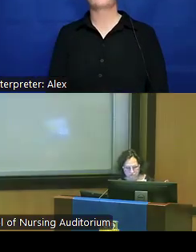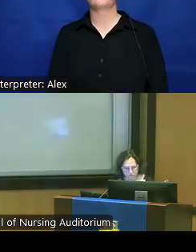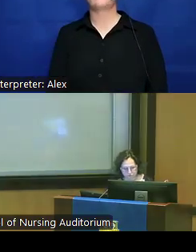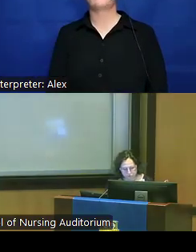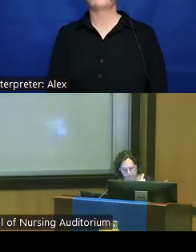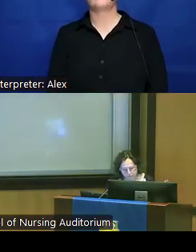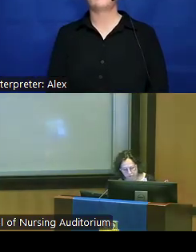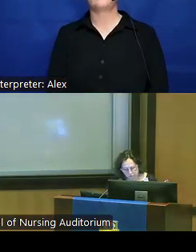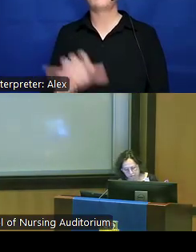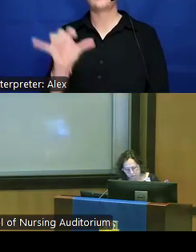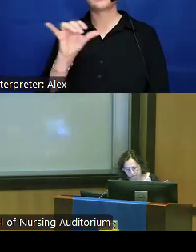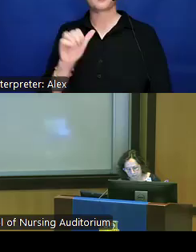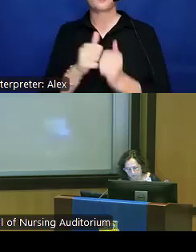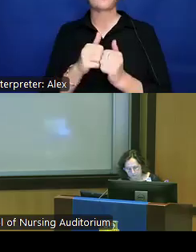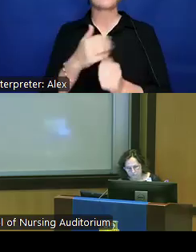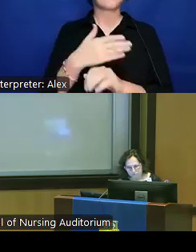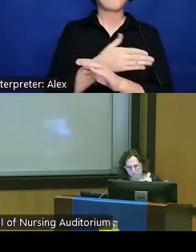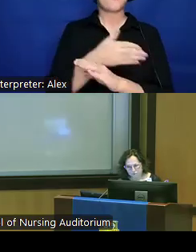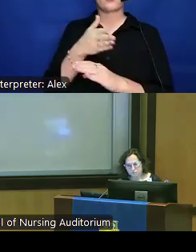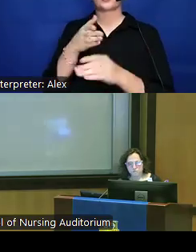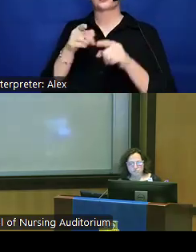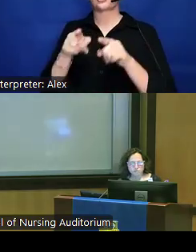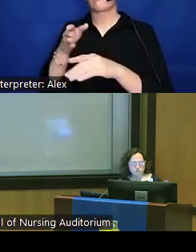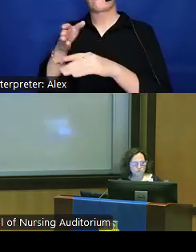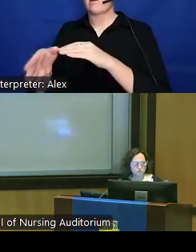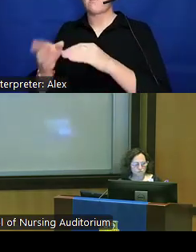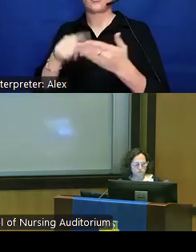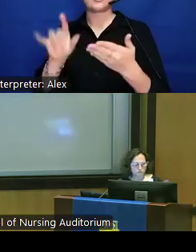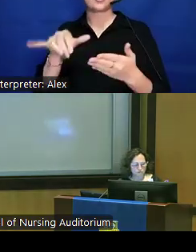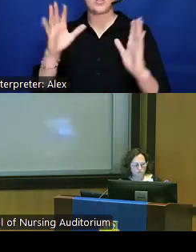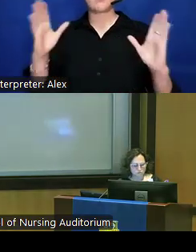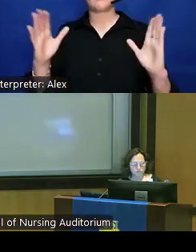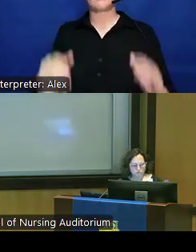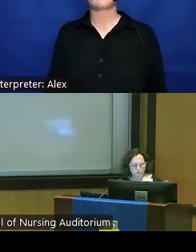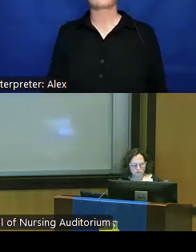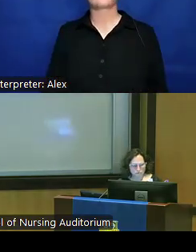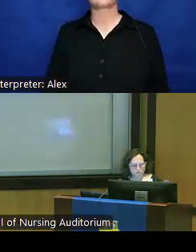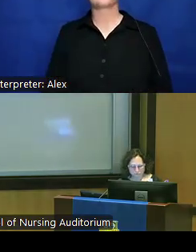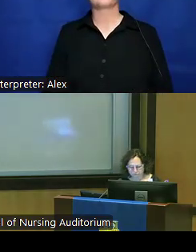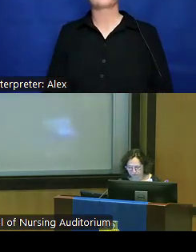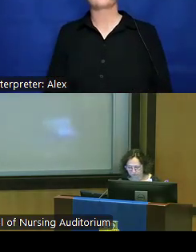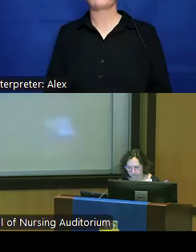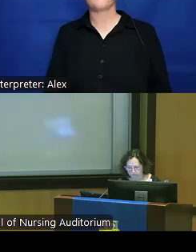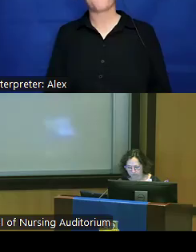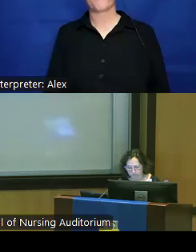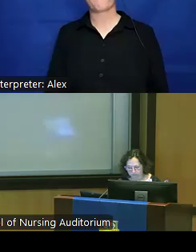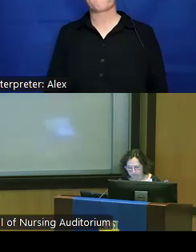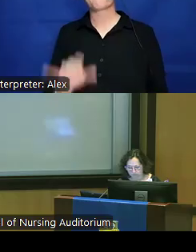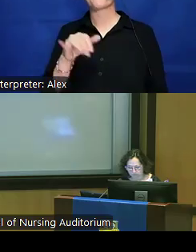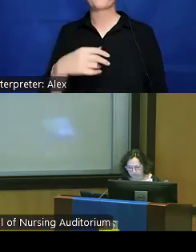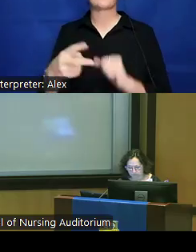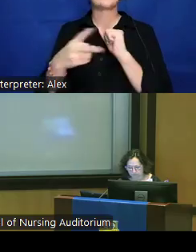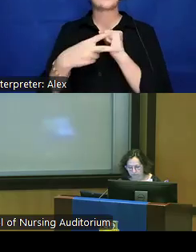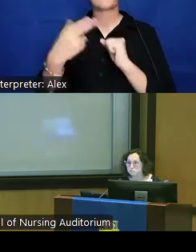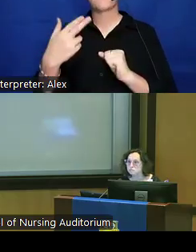showed with the before research, during research, after research. So that safe firearm program I described, I presented it as